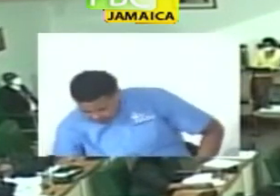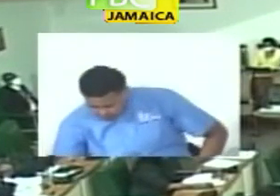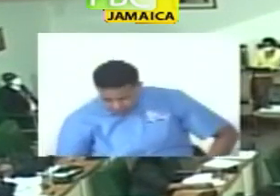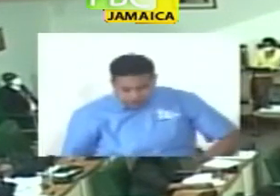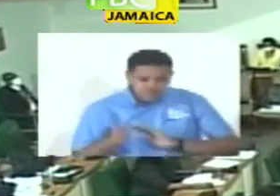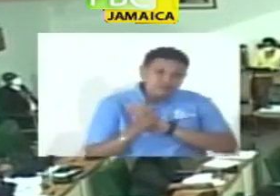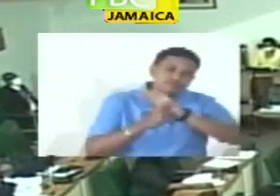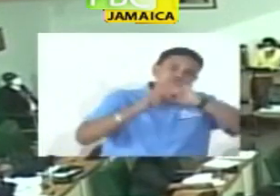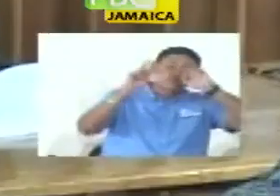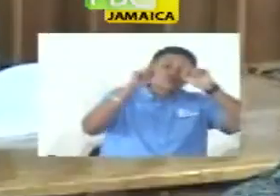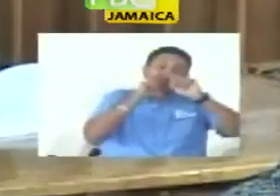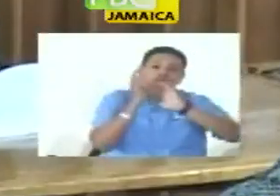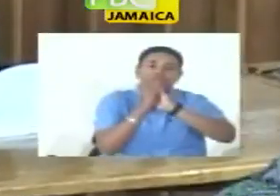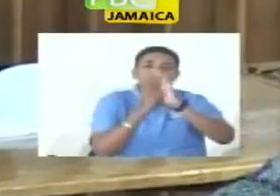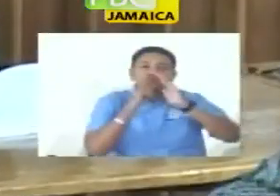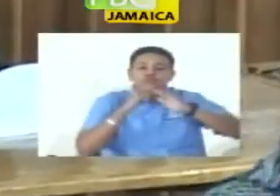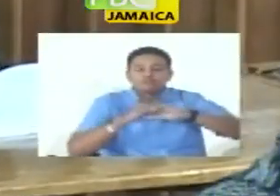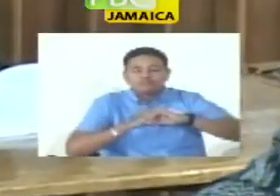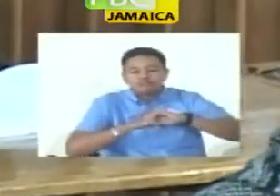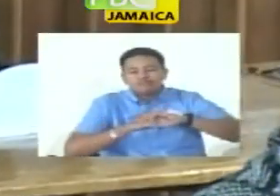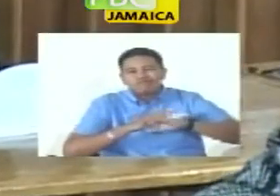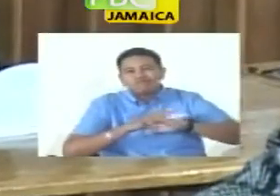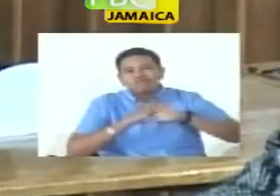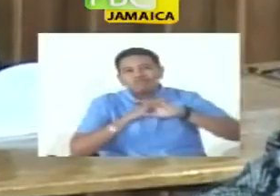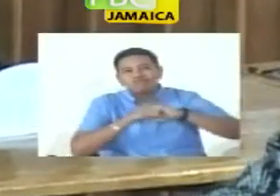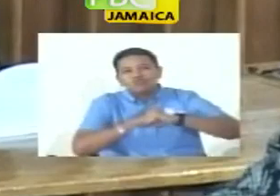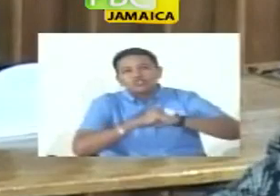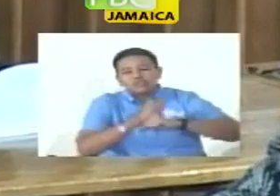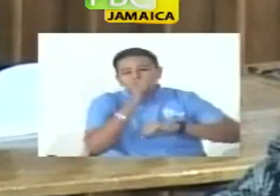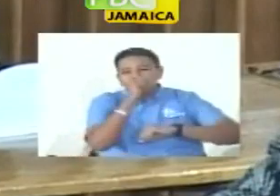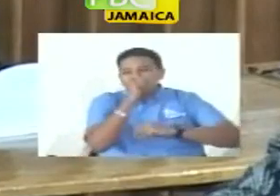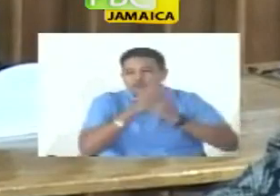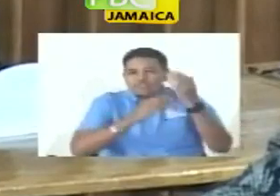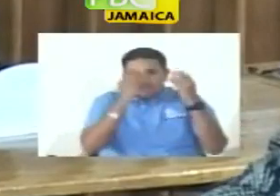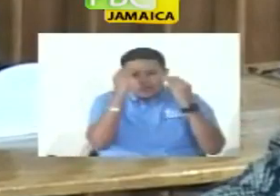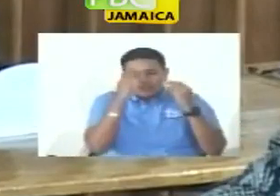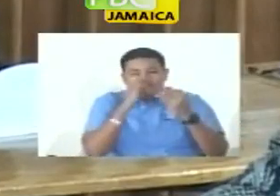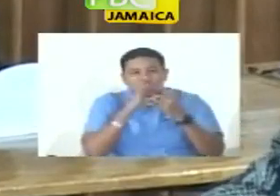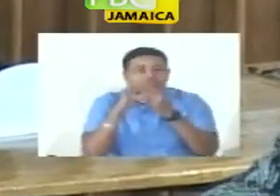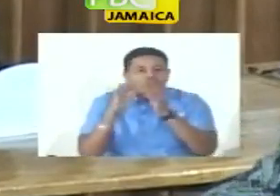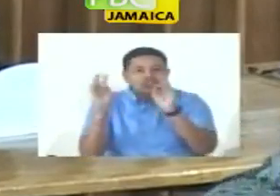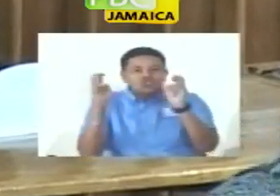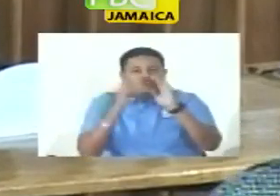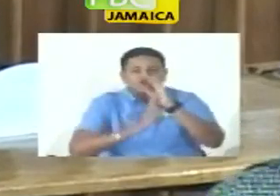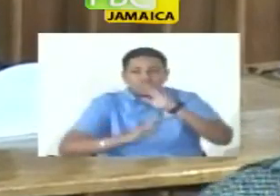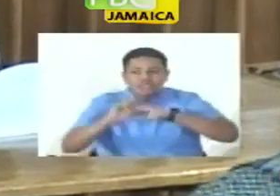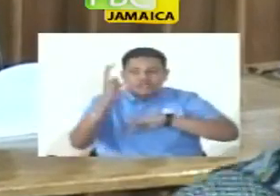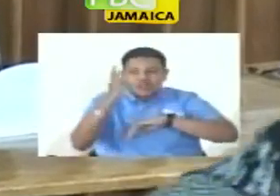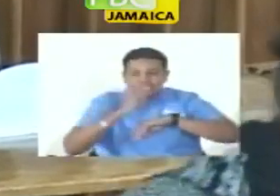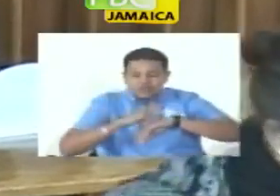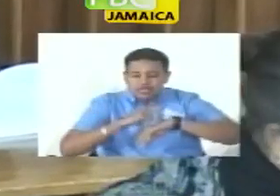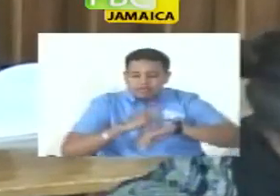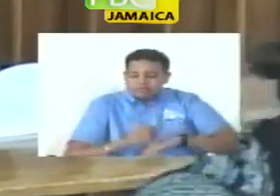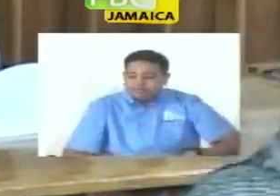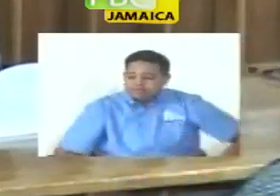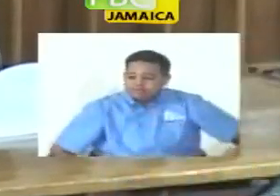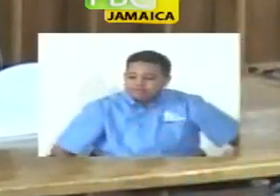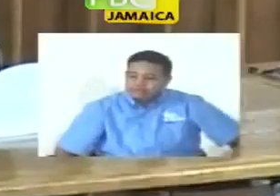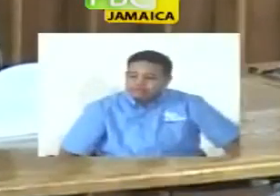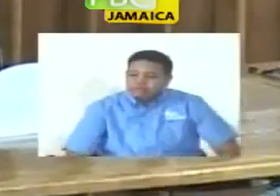Entitled an act to protect the privacy of certain data and for connected matters, read a second time.